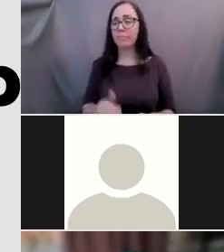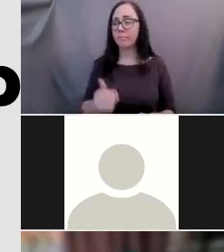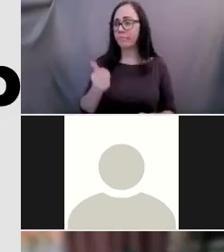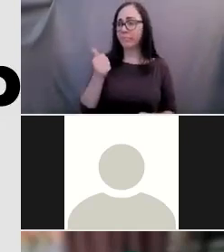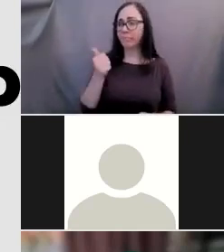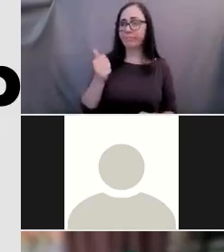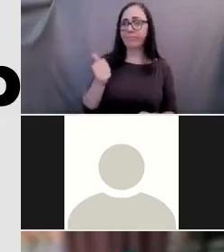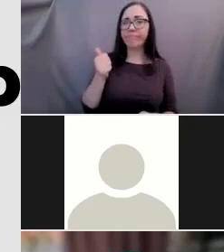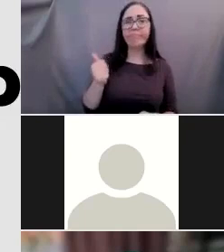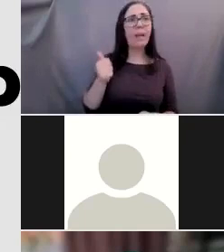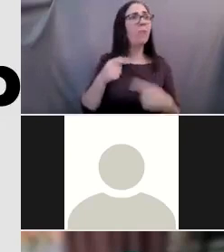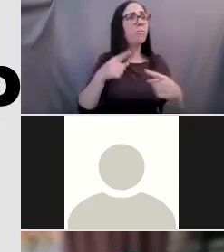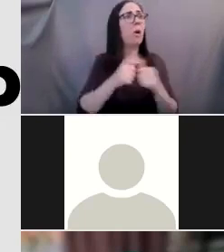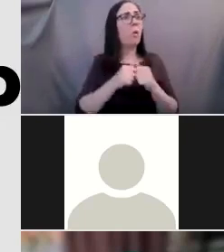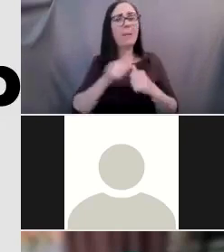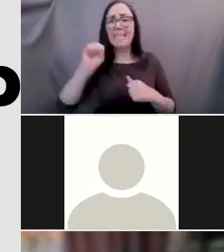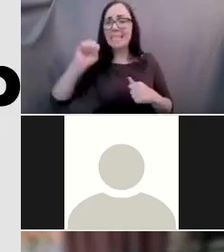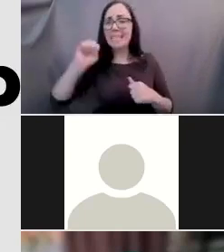or sexuality.